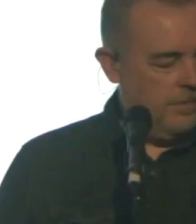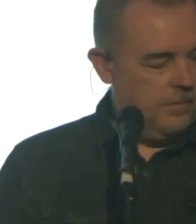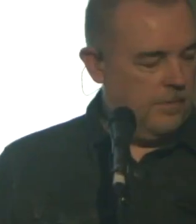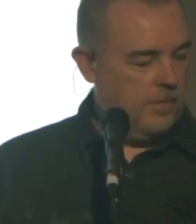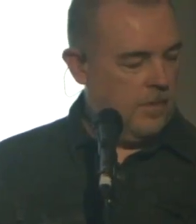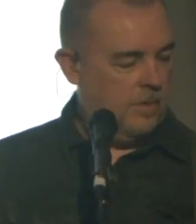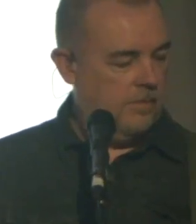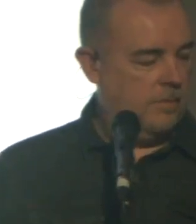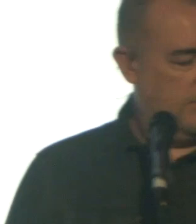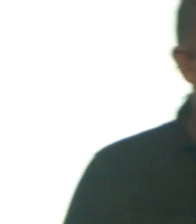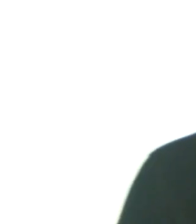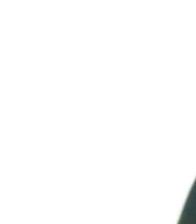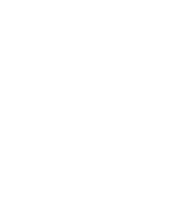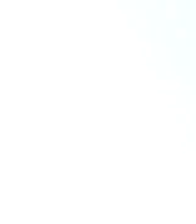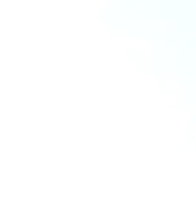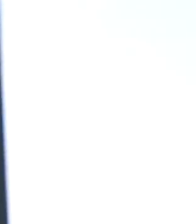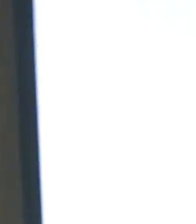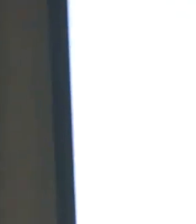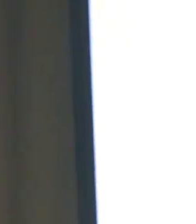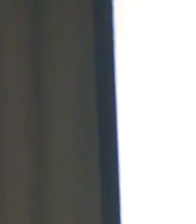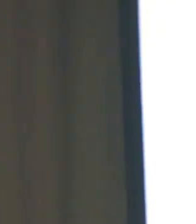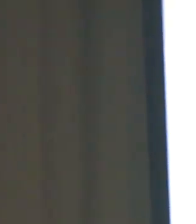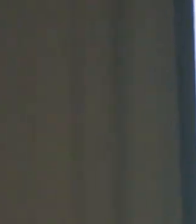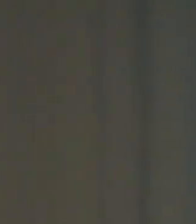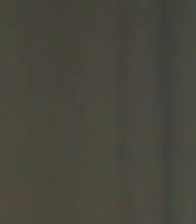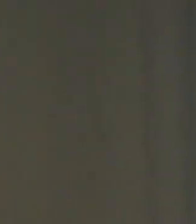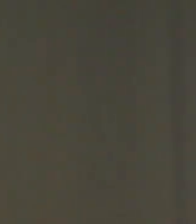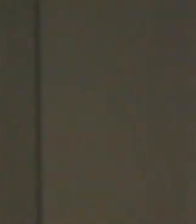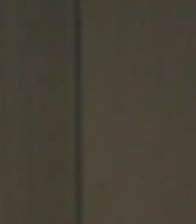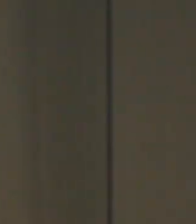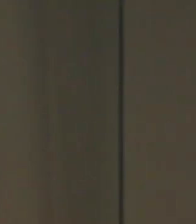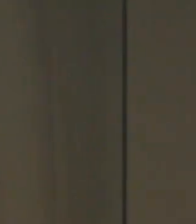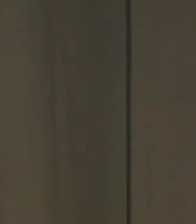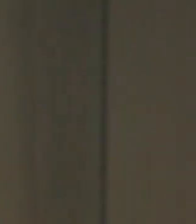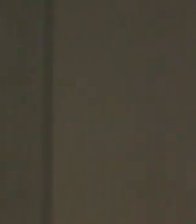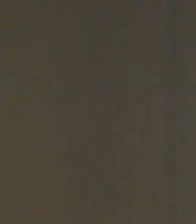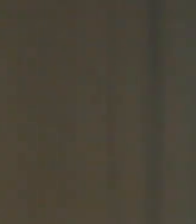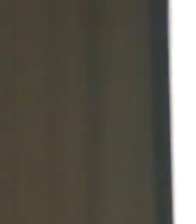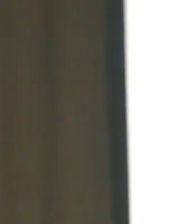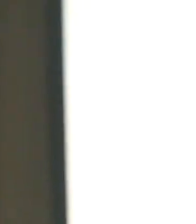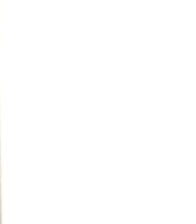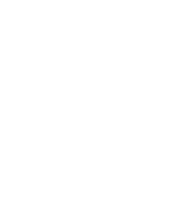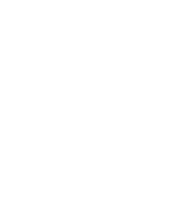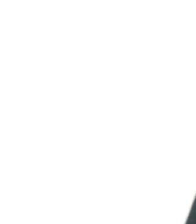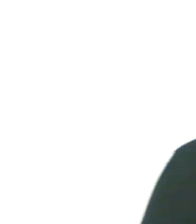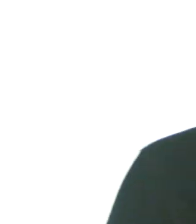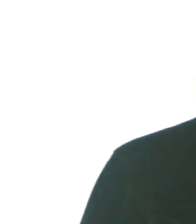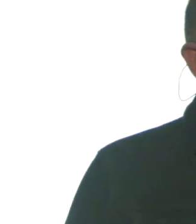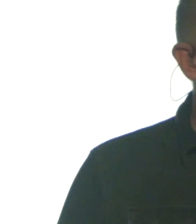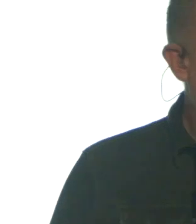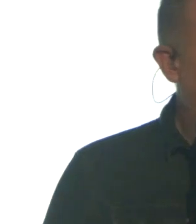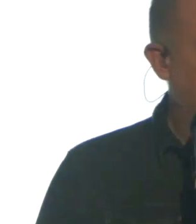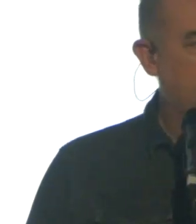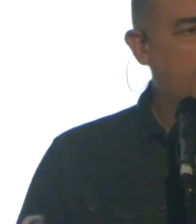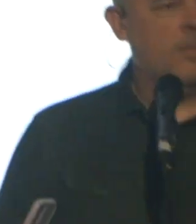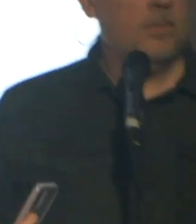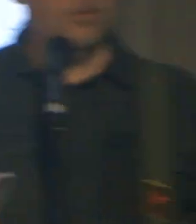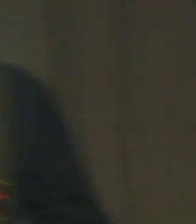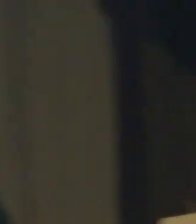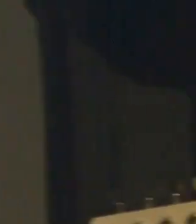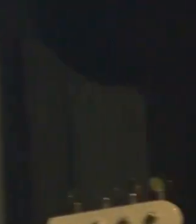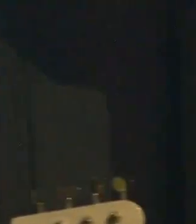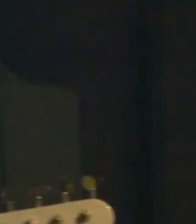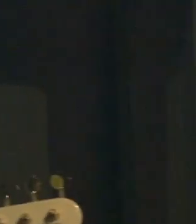to church. I have a bit of scripture to share with you this morning. It says in Philippians 2, verse 9, therefore